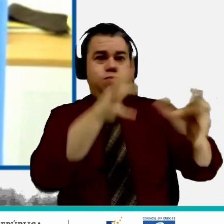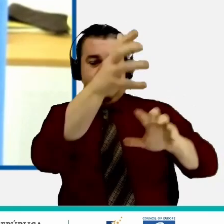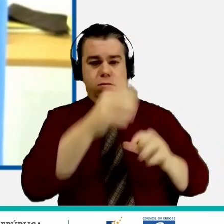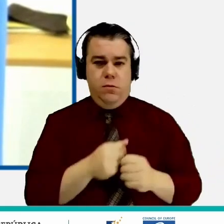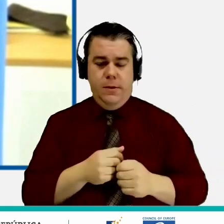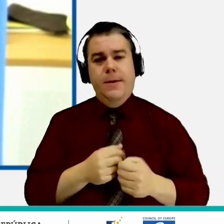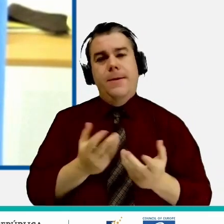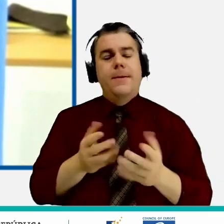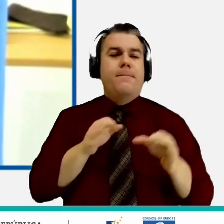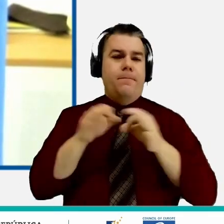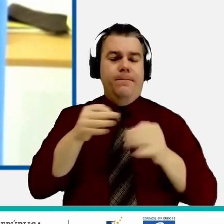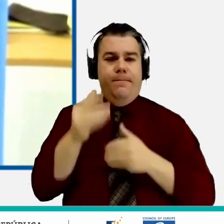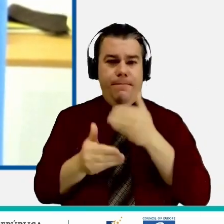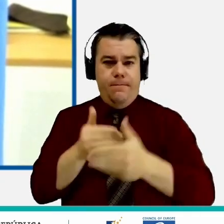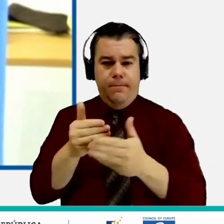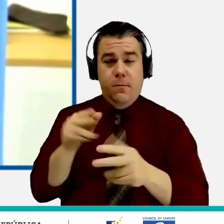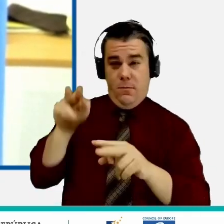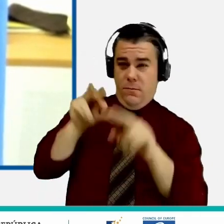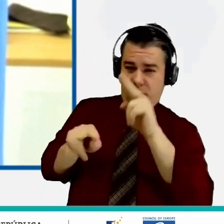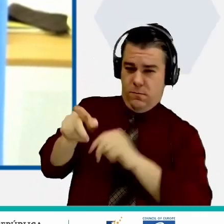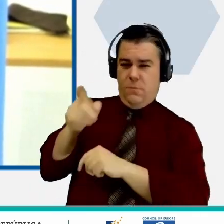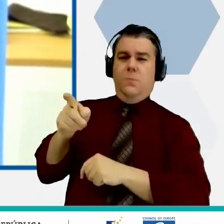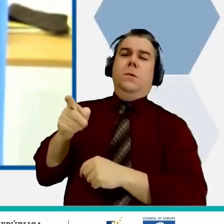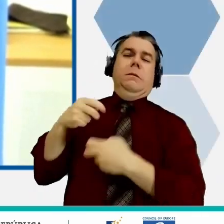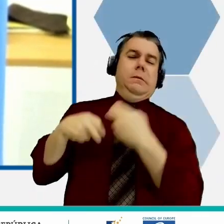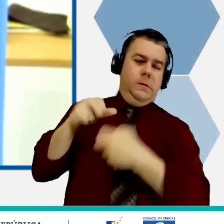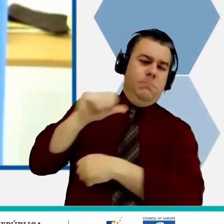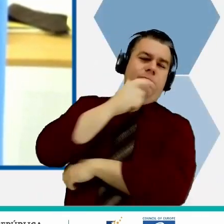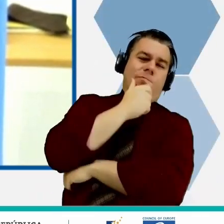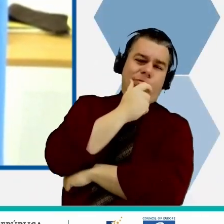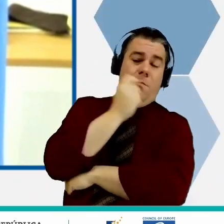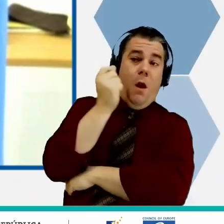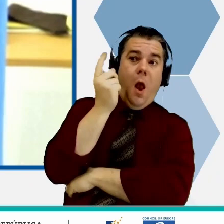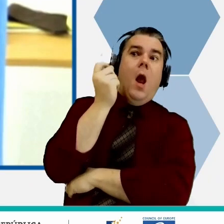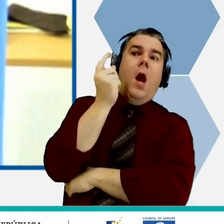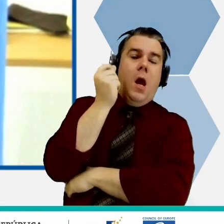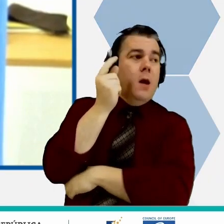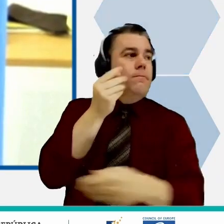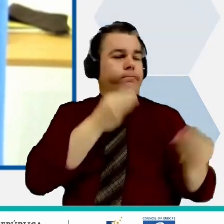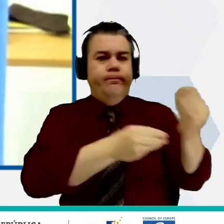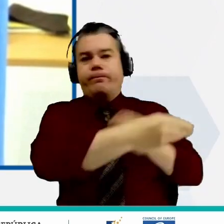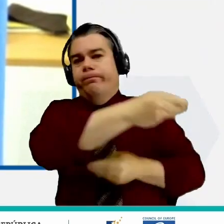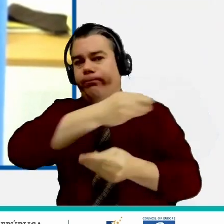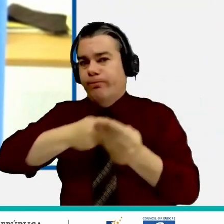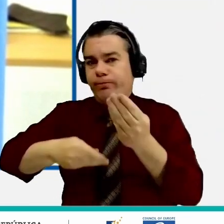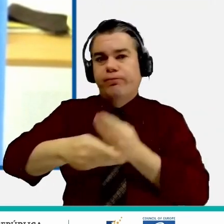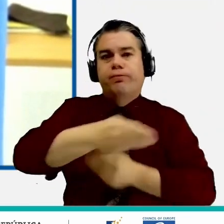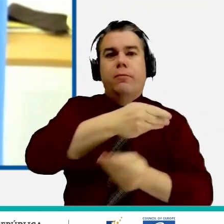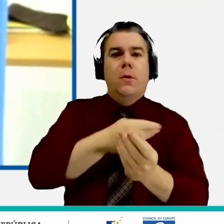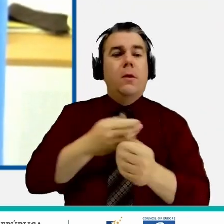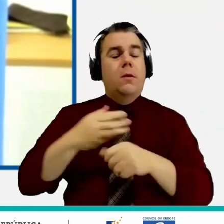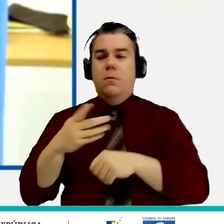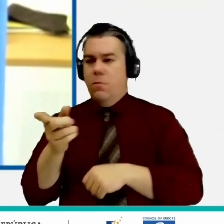specifically understanding risk and communicating risks, including through information sharing, notification mechanisms, and early warning.